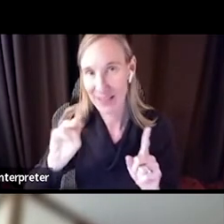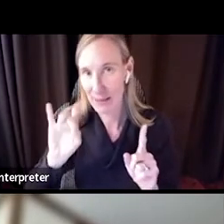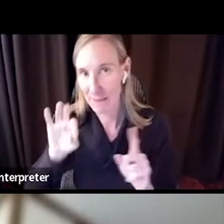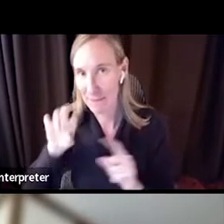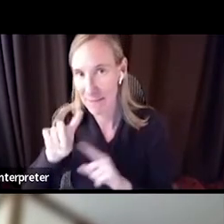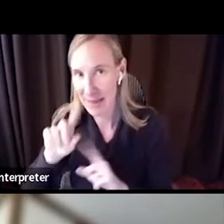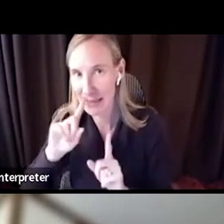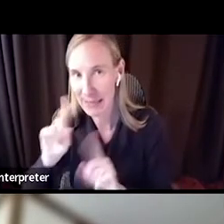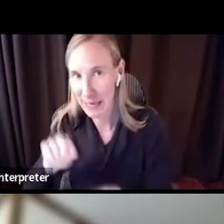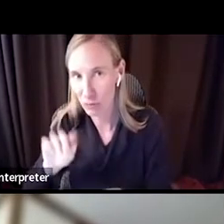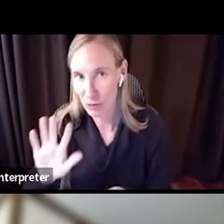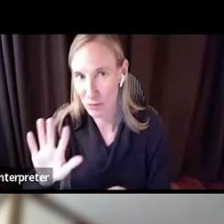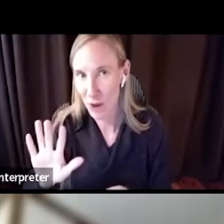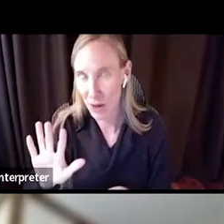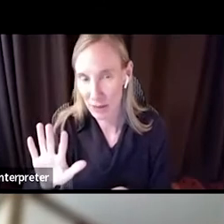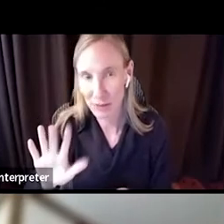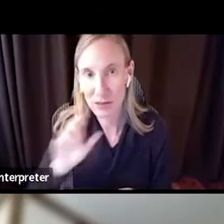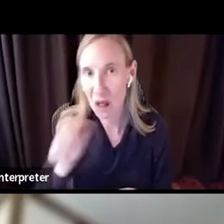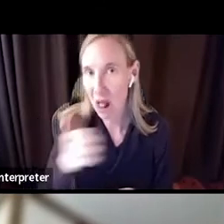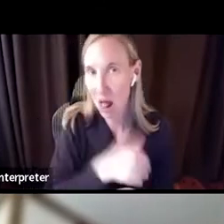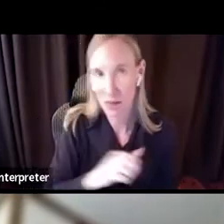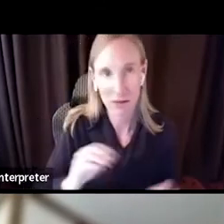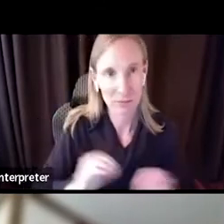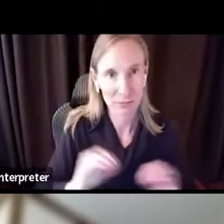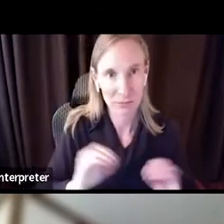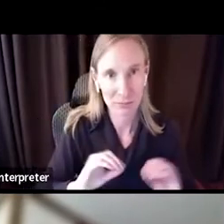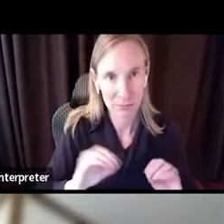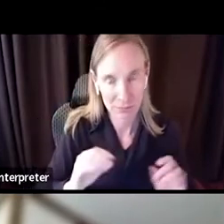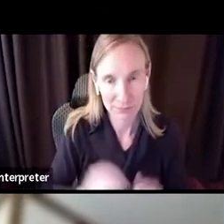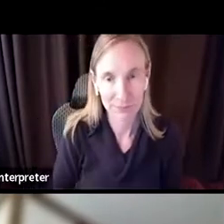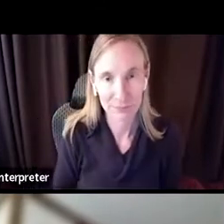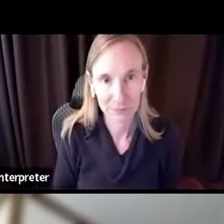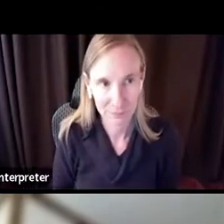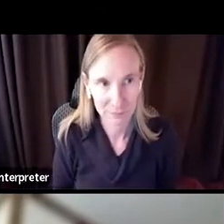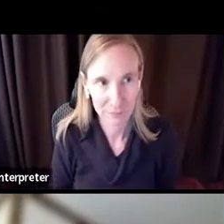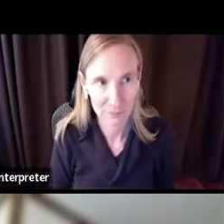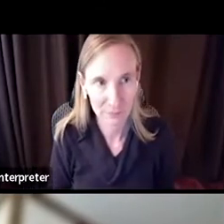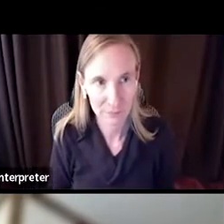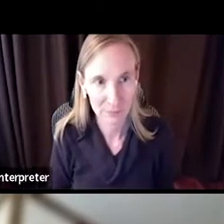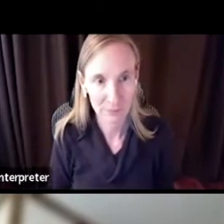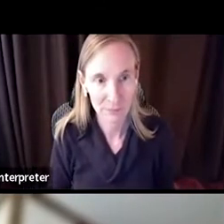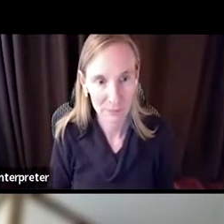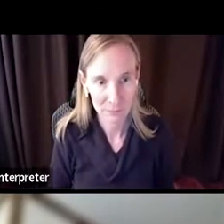necessarily other entities, other insurers. The EHR, this whole.